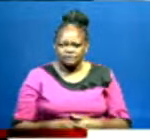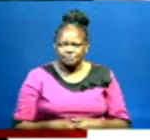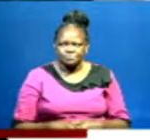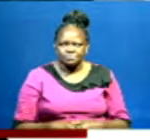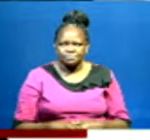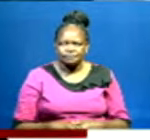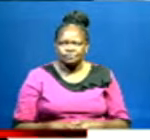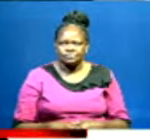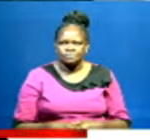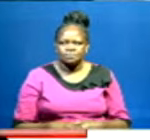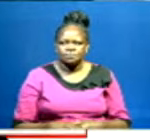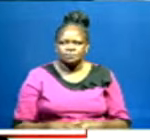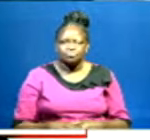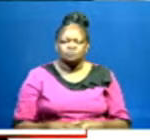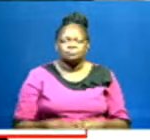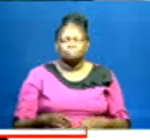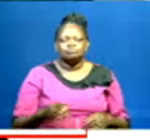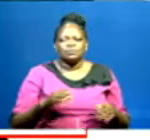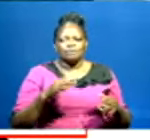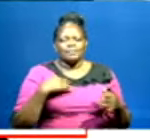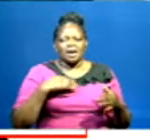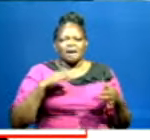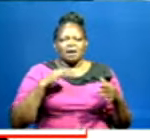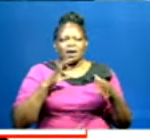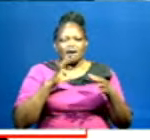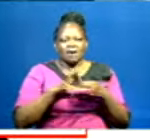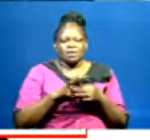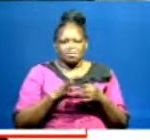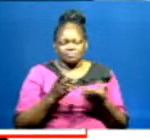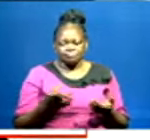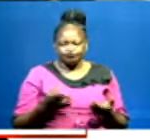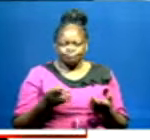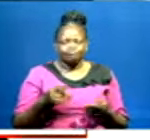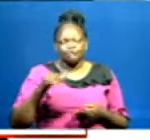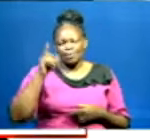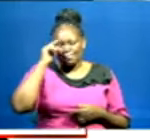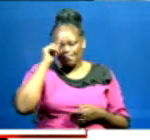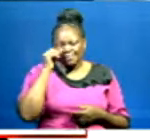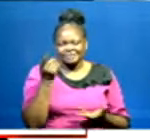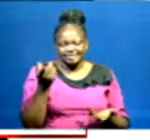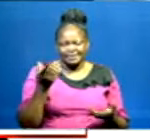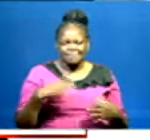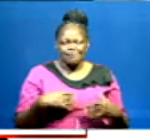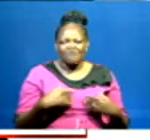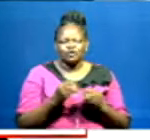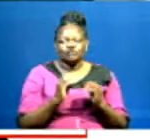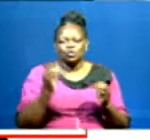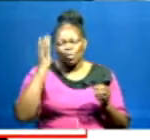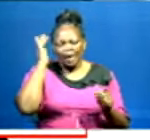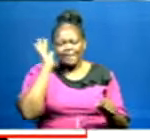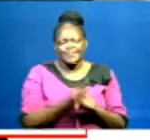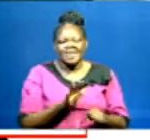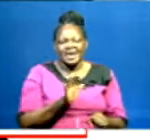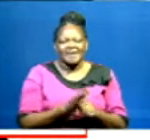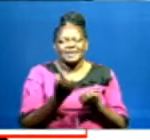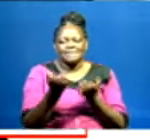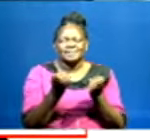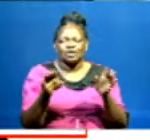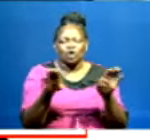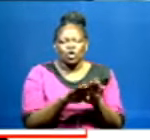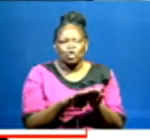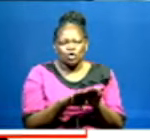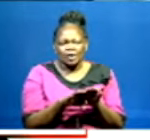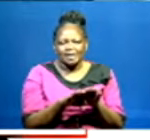Move on to my culture, where for the past 30 days, the streets of Mombasa have remained deserted, with a majority of businesses remaining closed during the